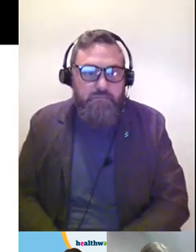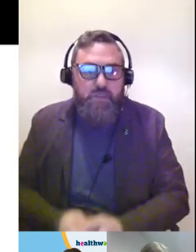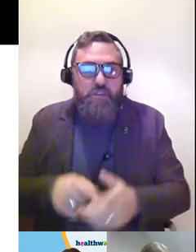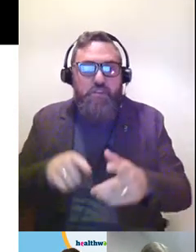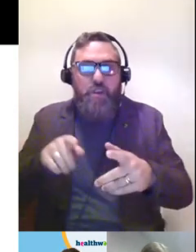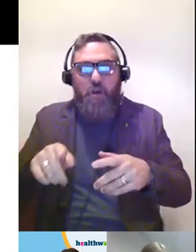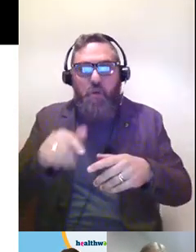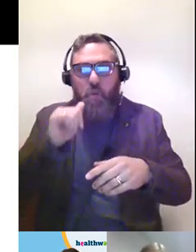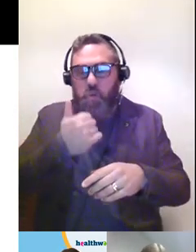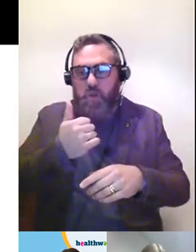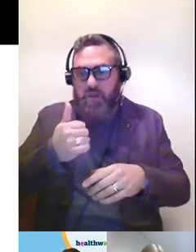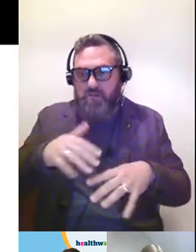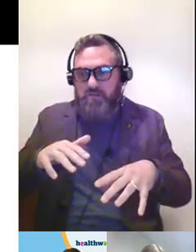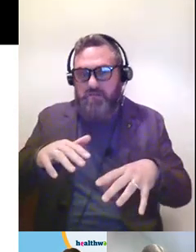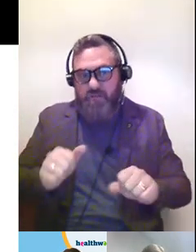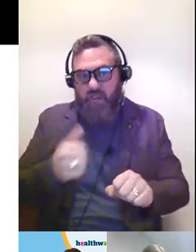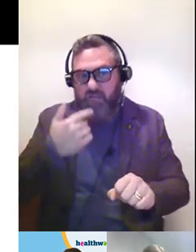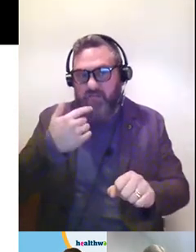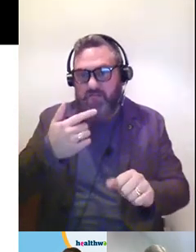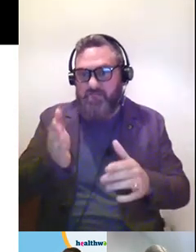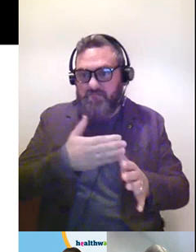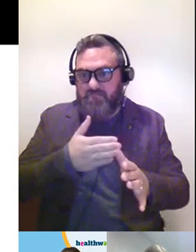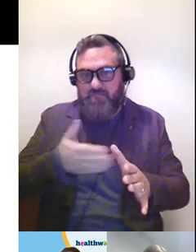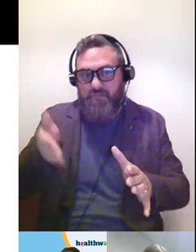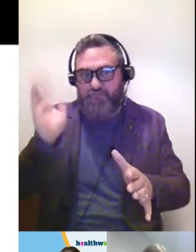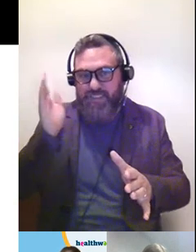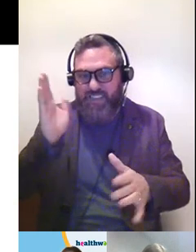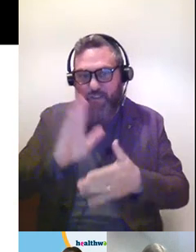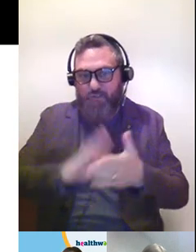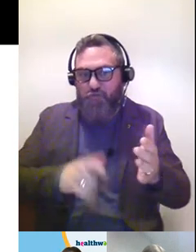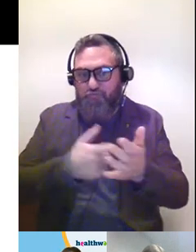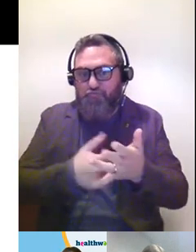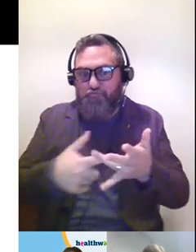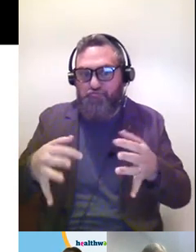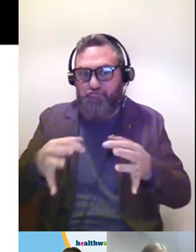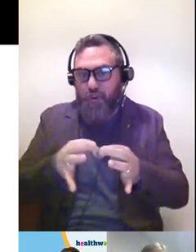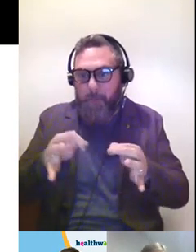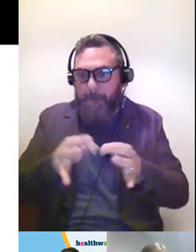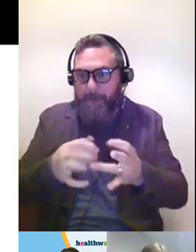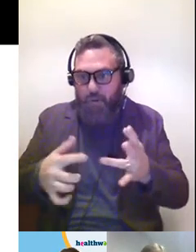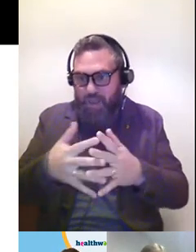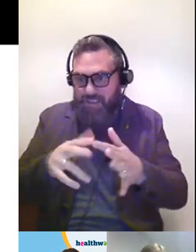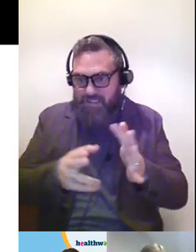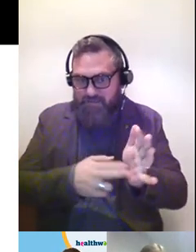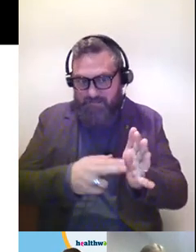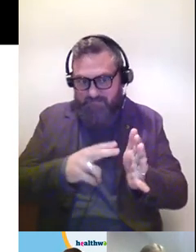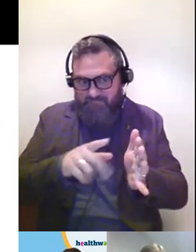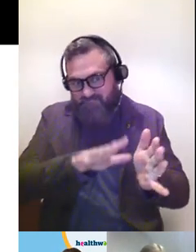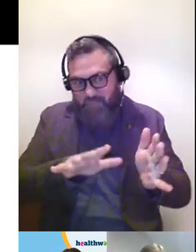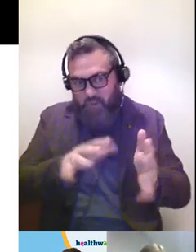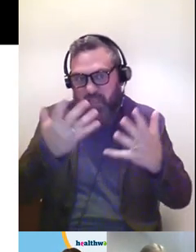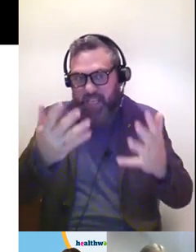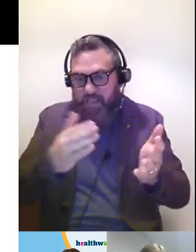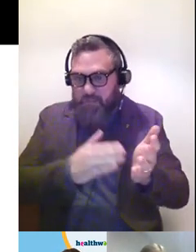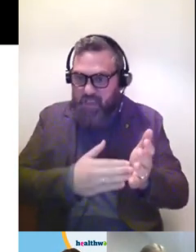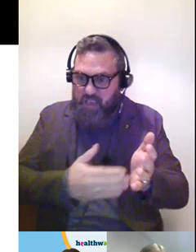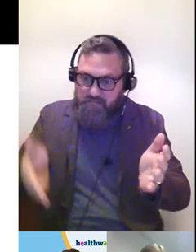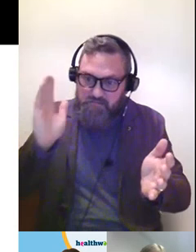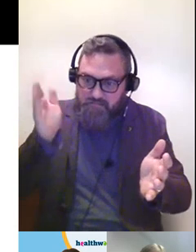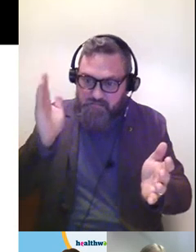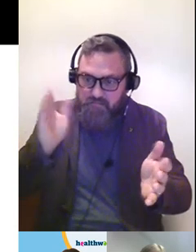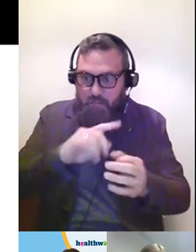we'll shortly hear a presentation from Rob Bowen on the integrated care strategy. This should last about 10 minutes,